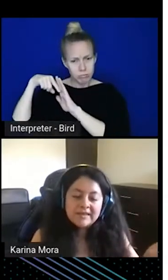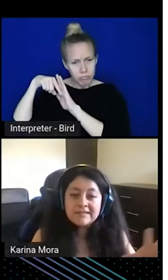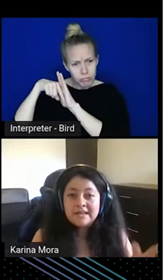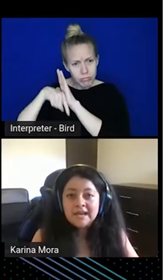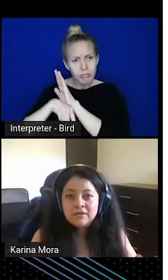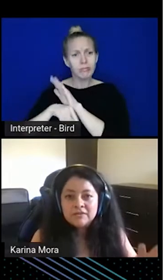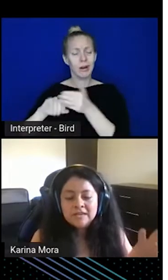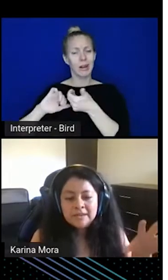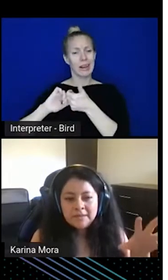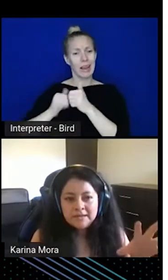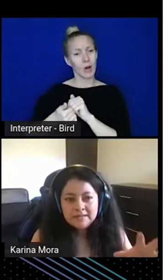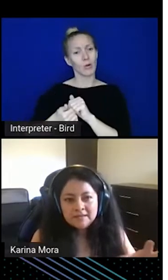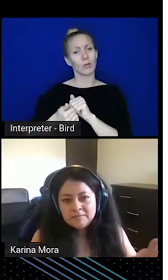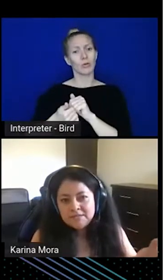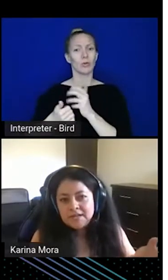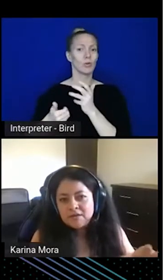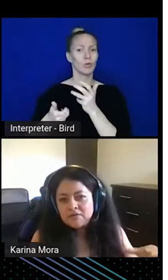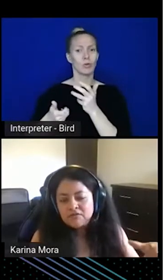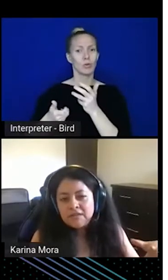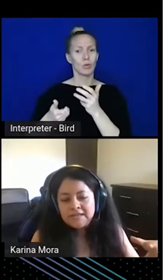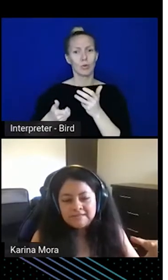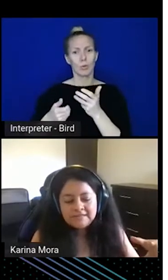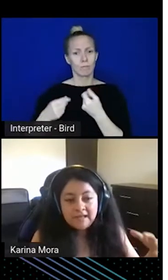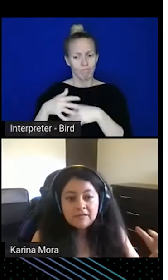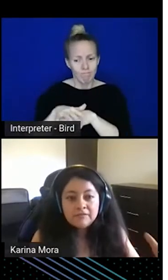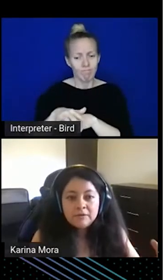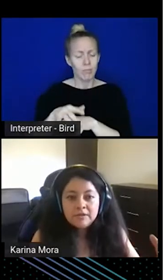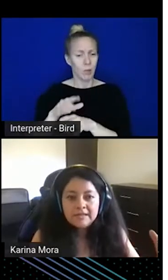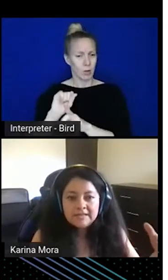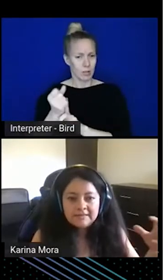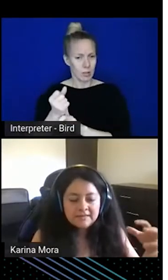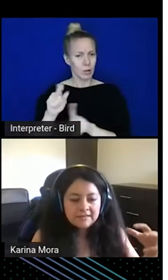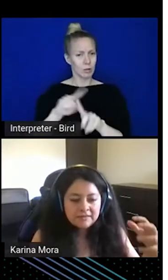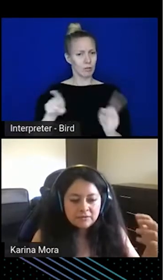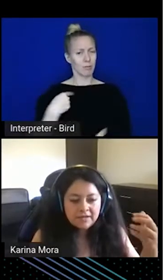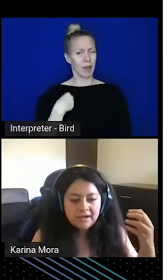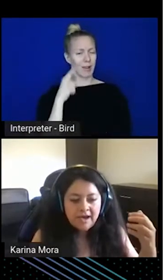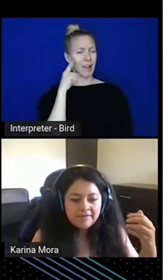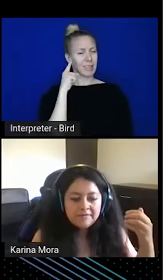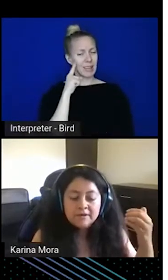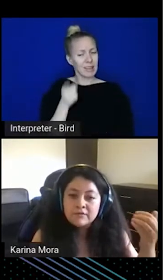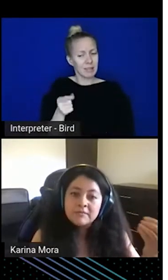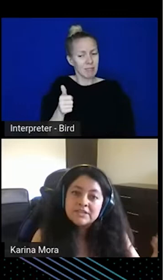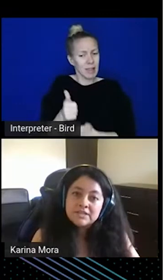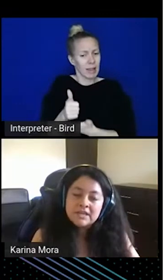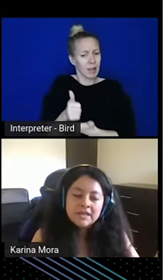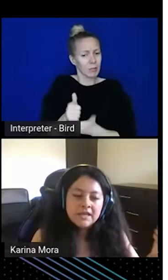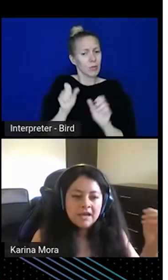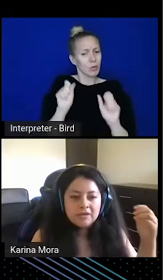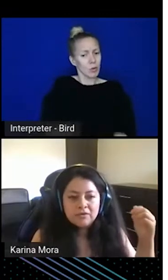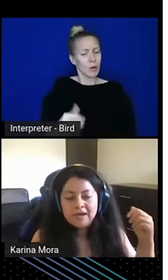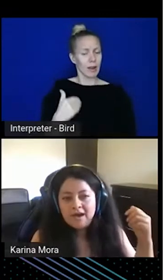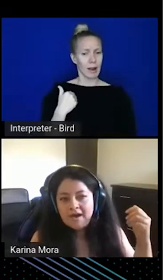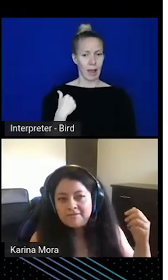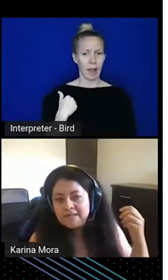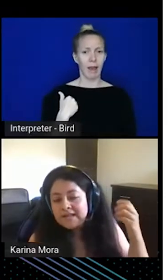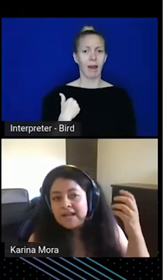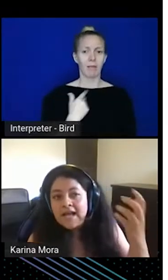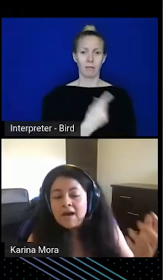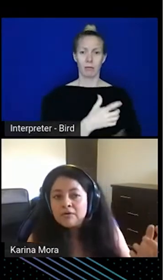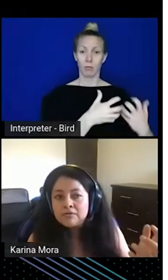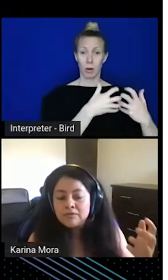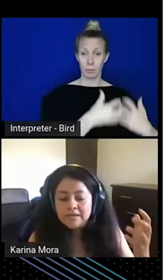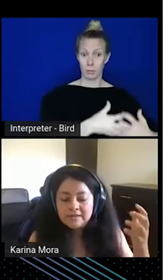hybrid scenarios, but I think especially Consul, it's helpful in the sense that you can have a virtual machine and you can have